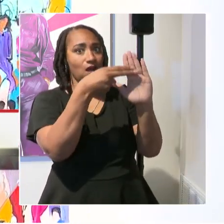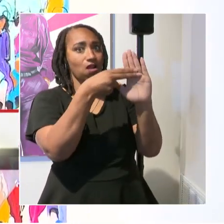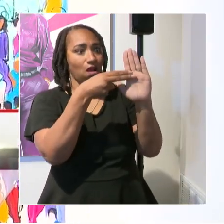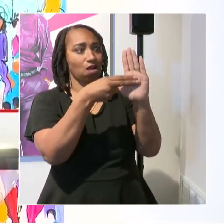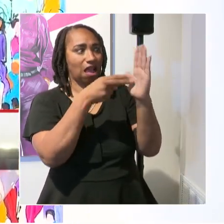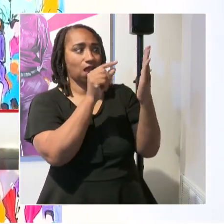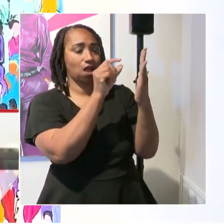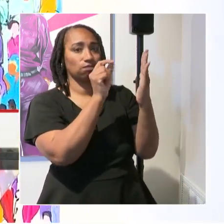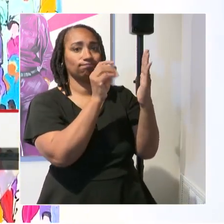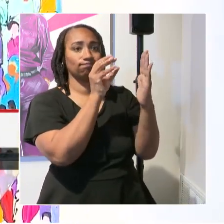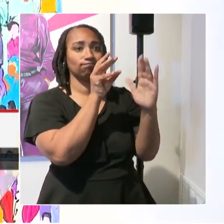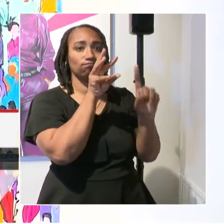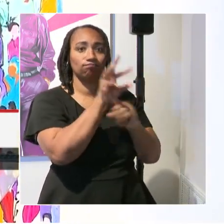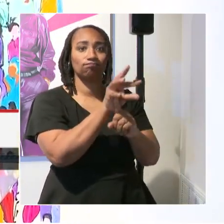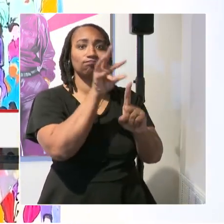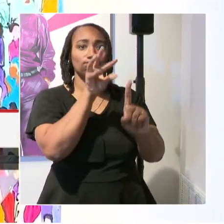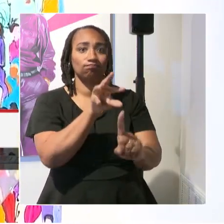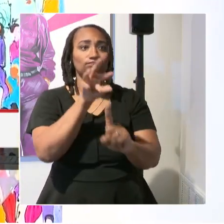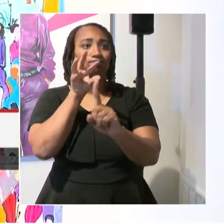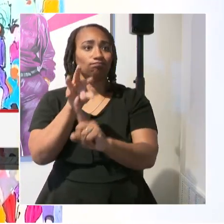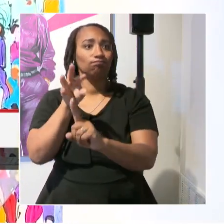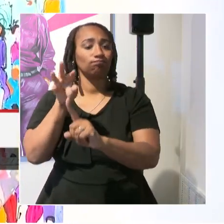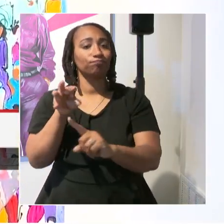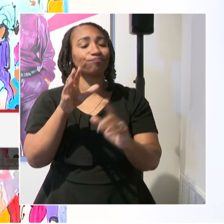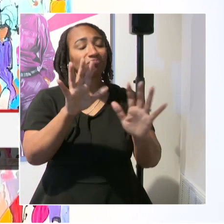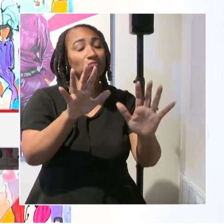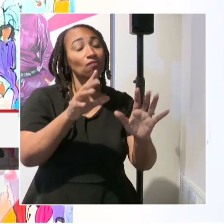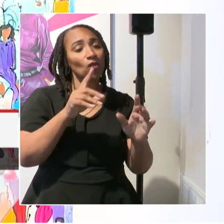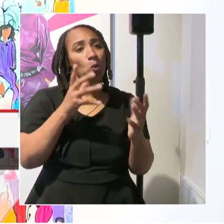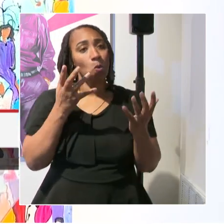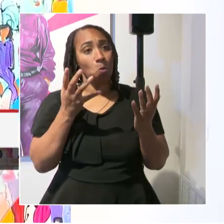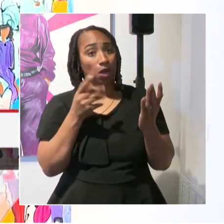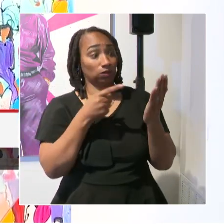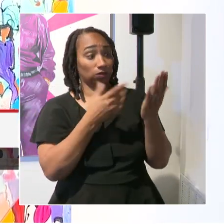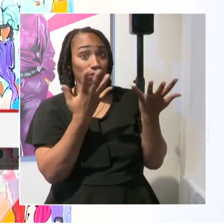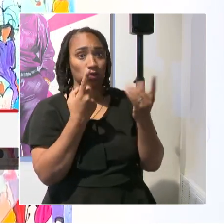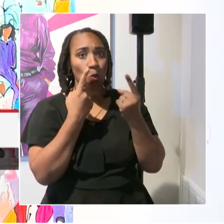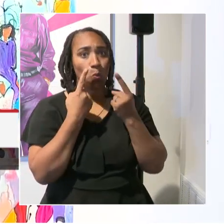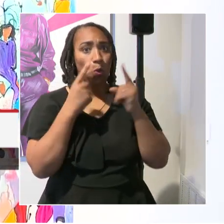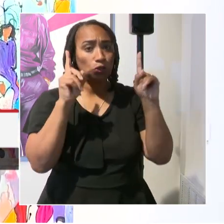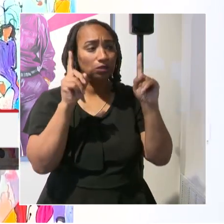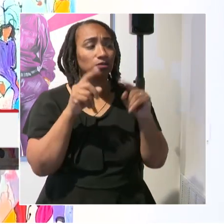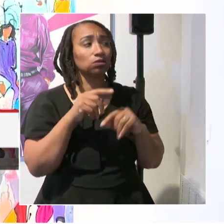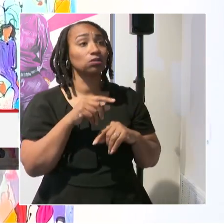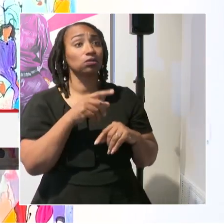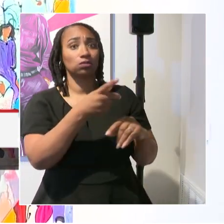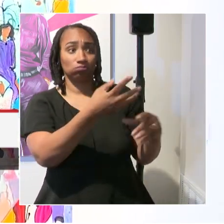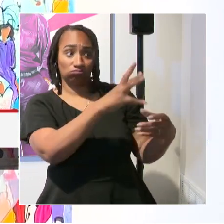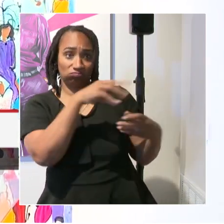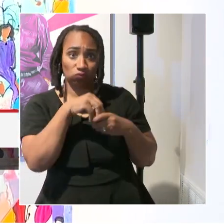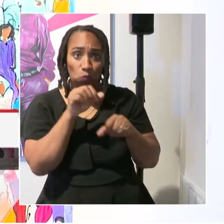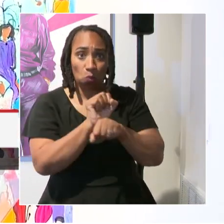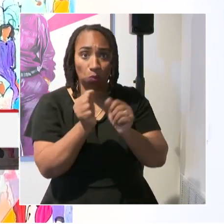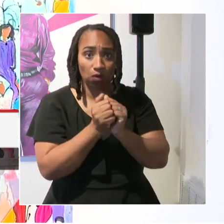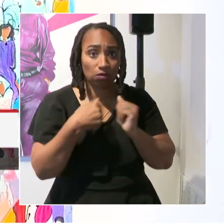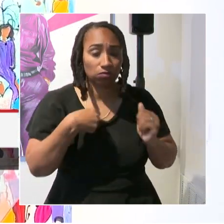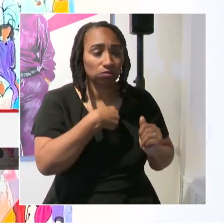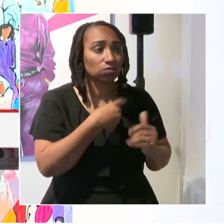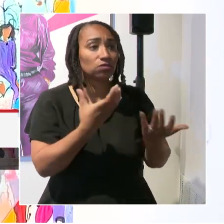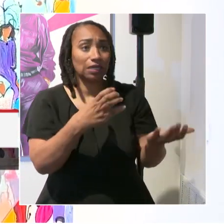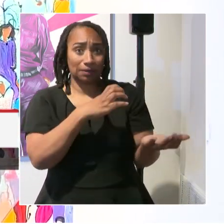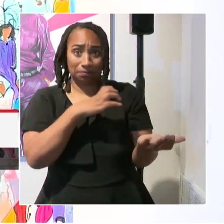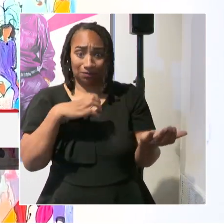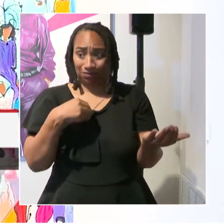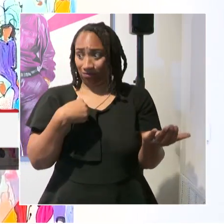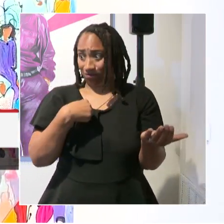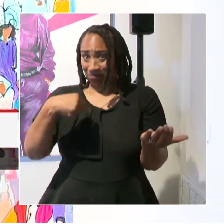is that the process works. And when I was a member of the council, I wrote the legislation that created the Board of